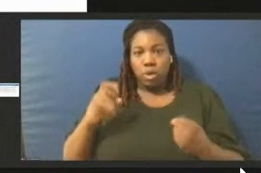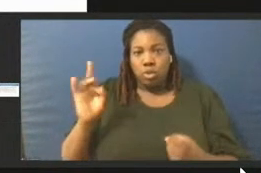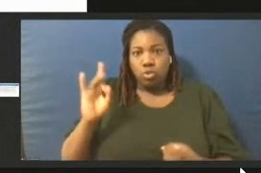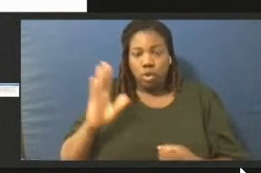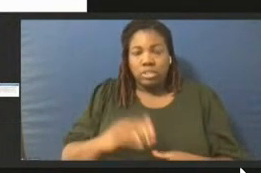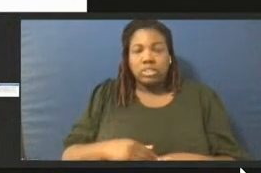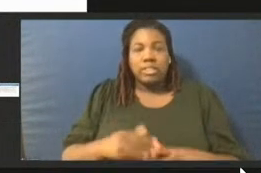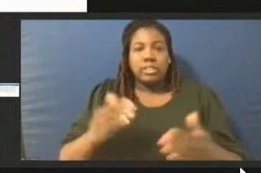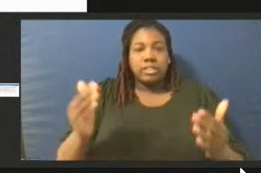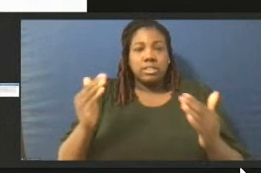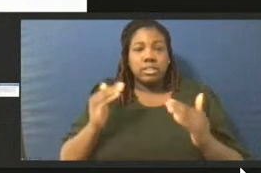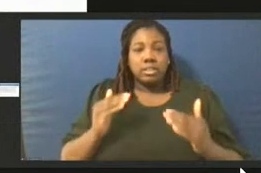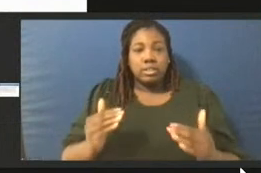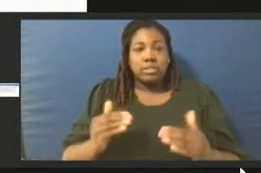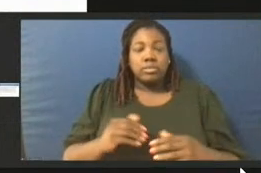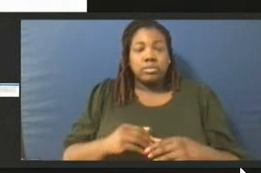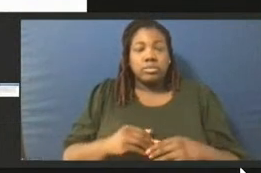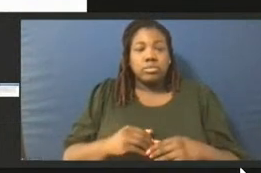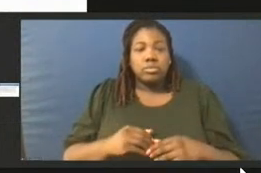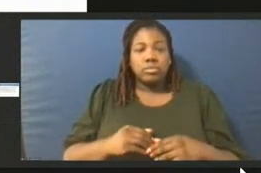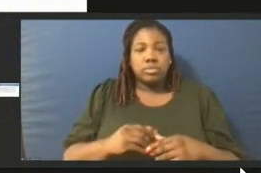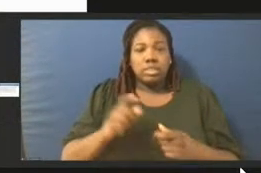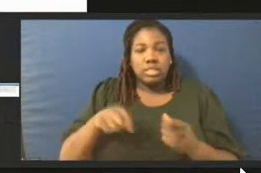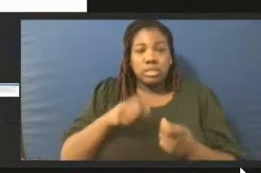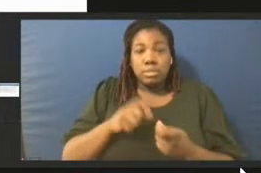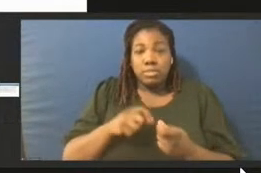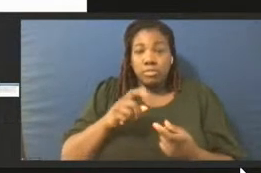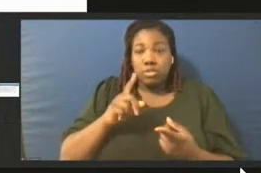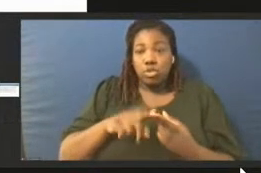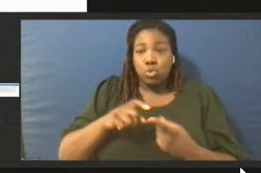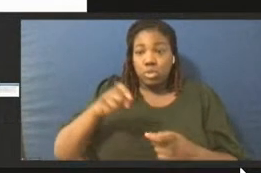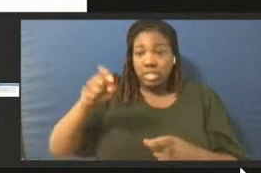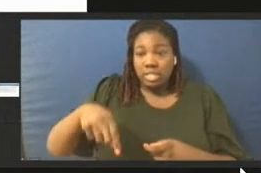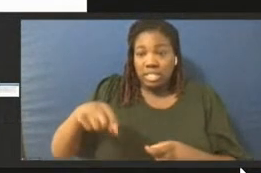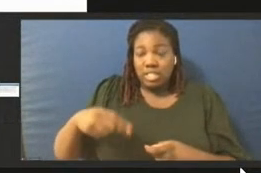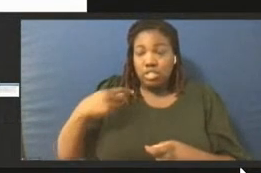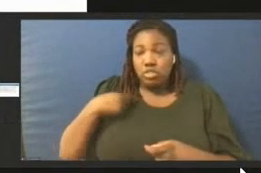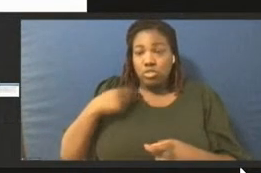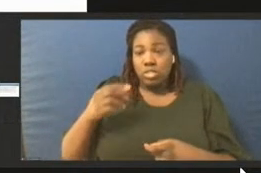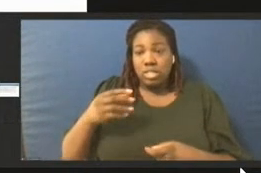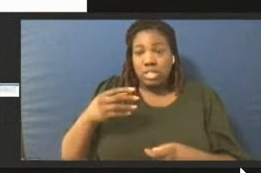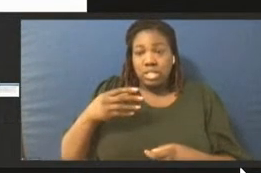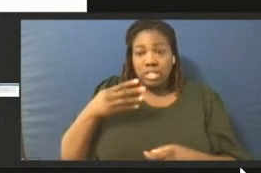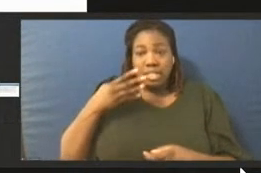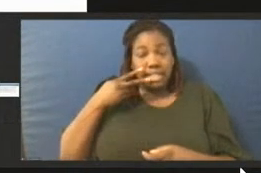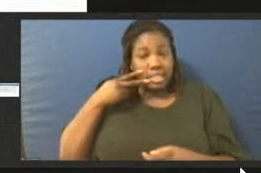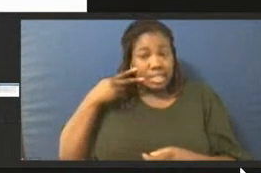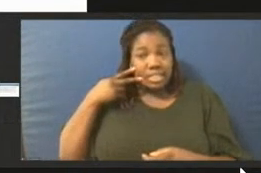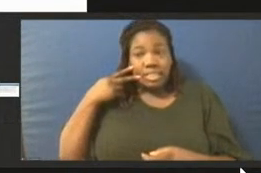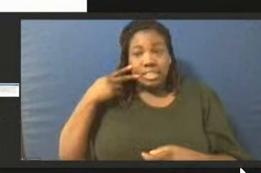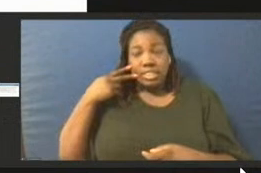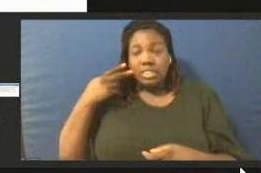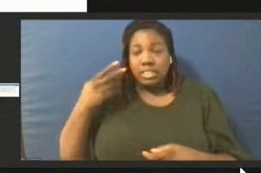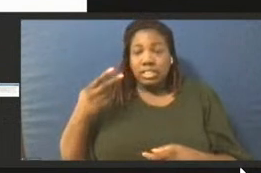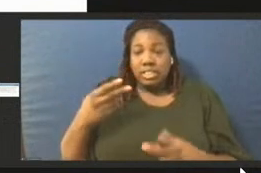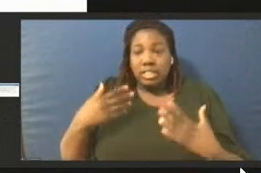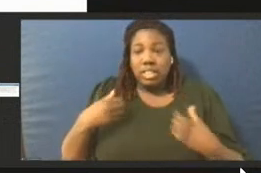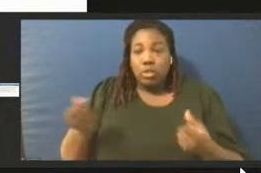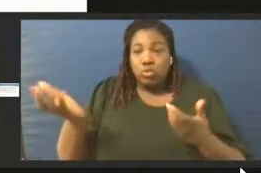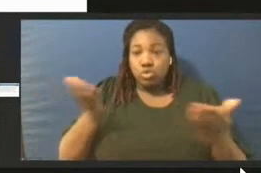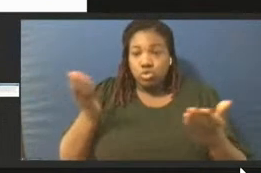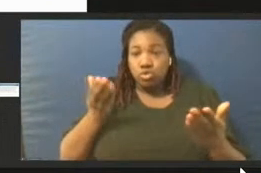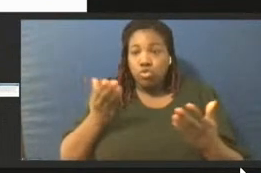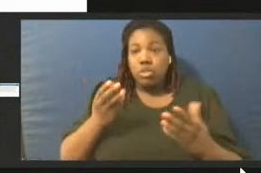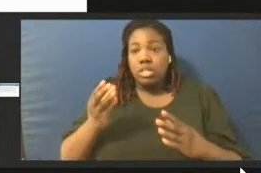next recommendations are specific to the needs of the Indian Health Service, the Native American community, and they involve improving